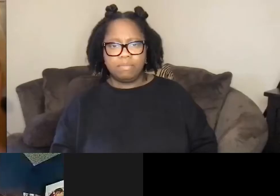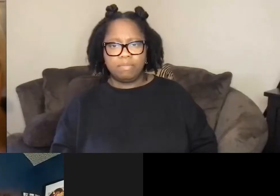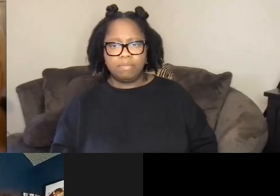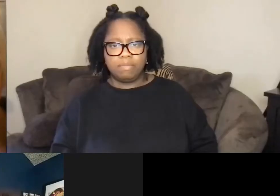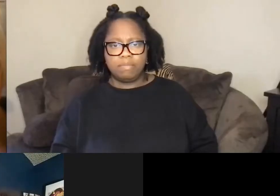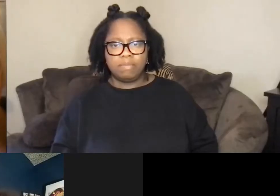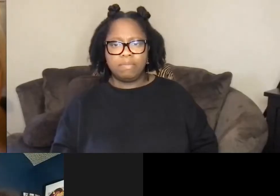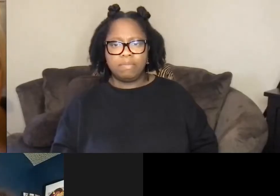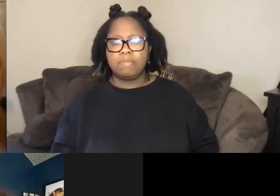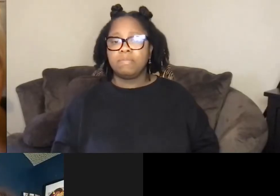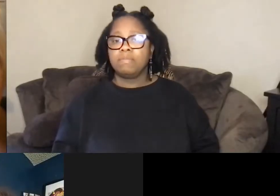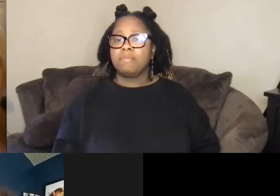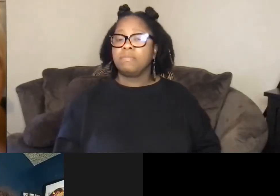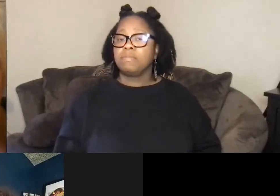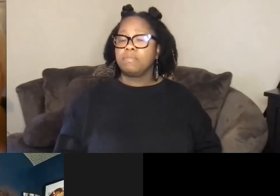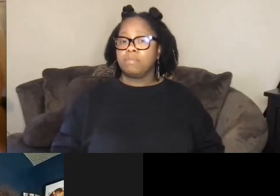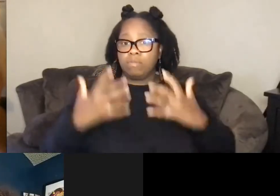So audience, if